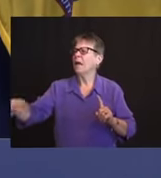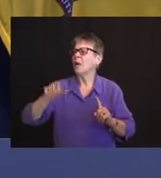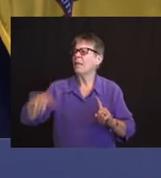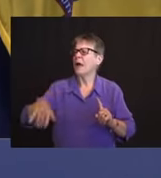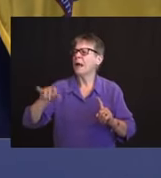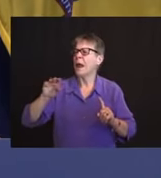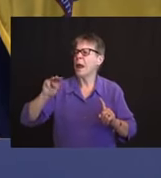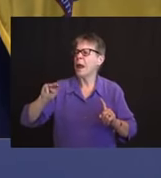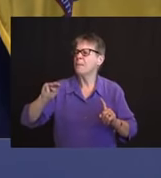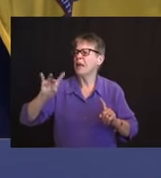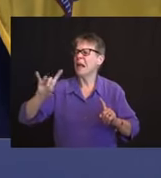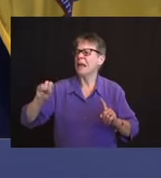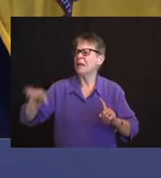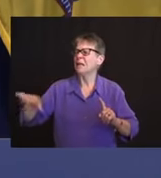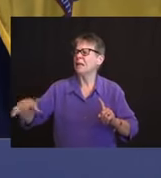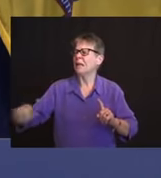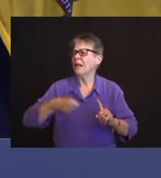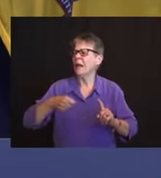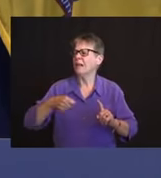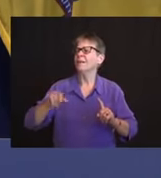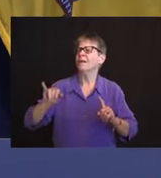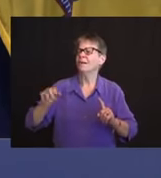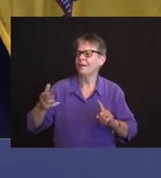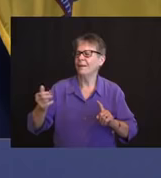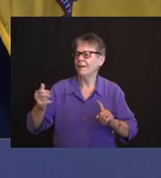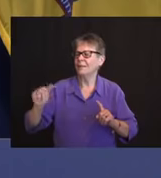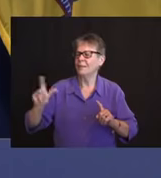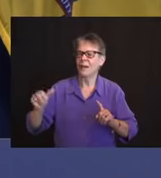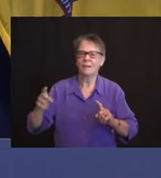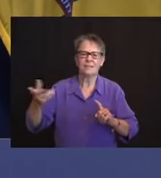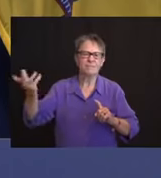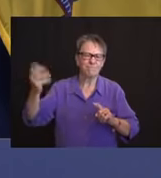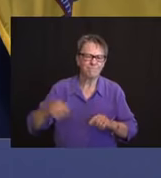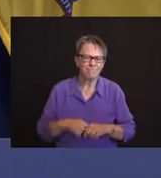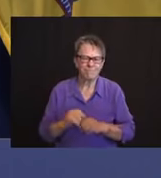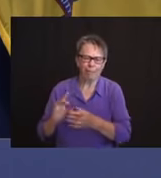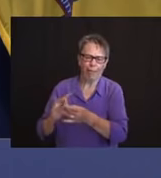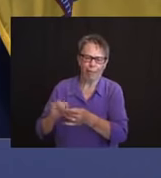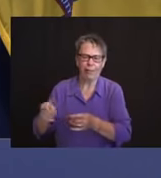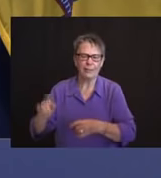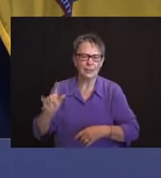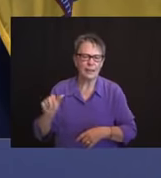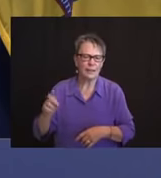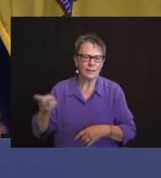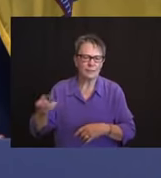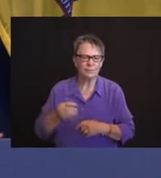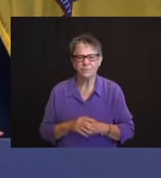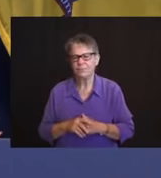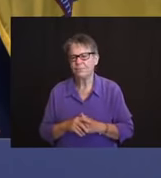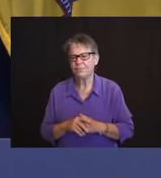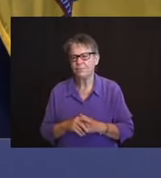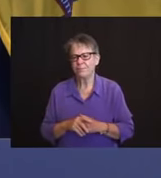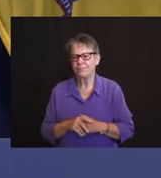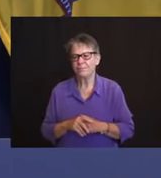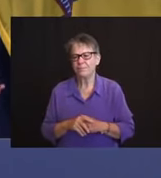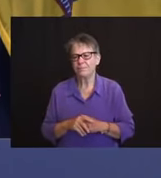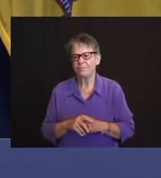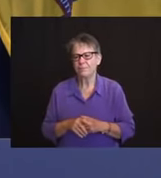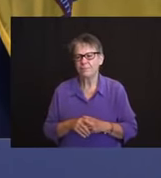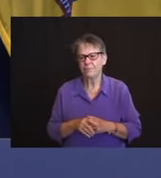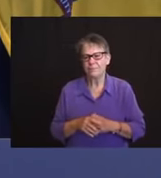whether or not there's a greater power or greater force, it was a dump truck whose axle literally broke and flipped over on him,